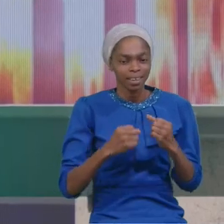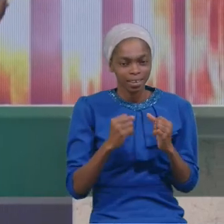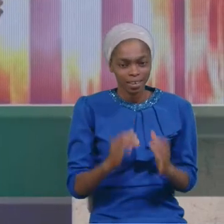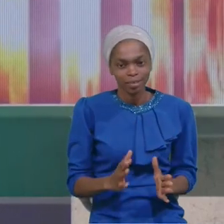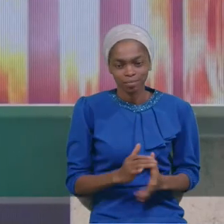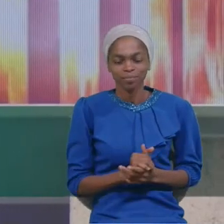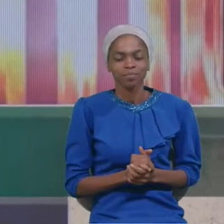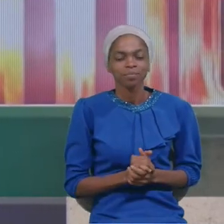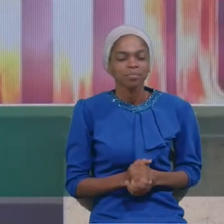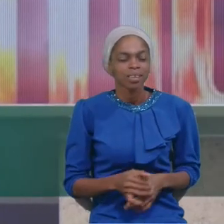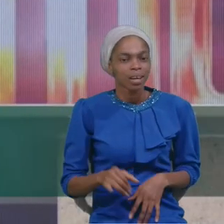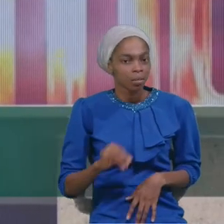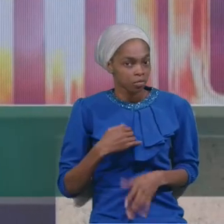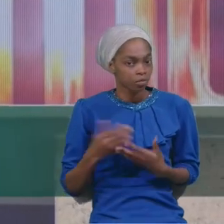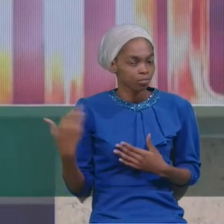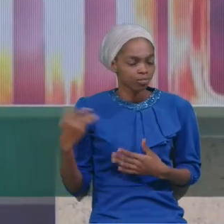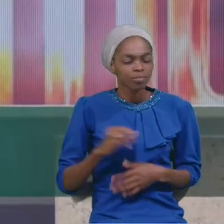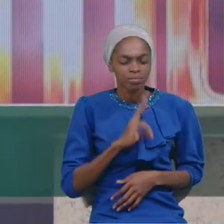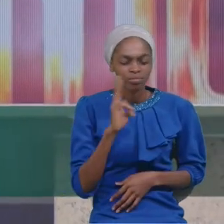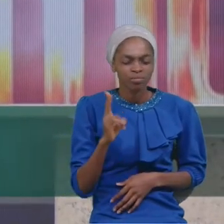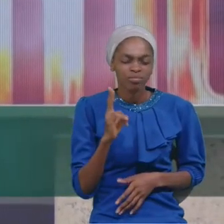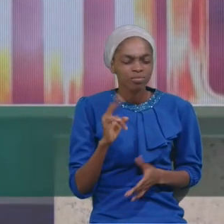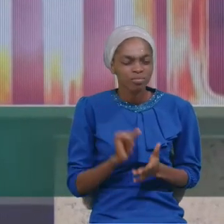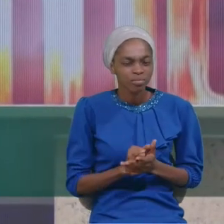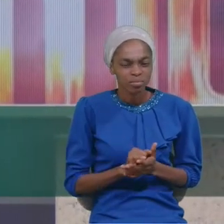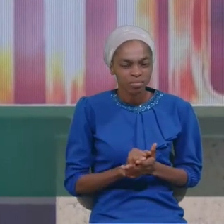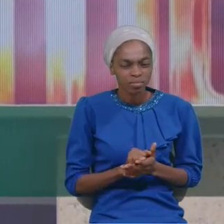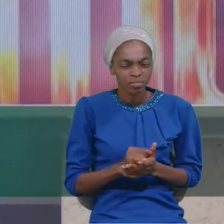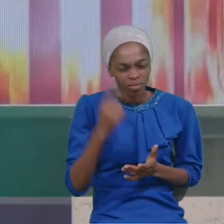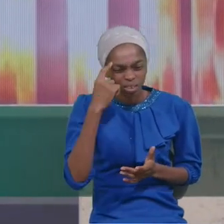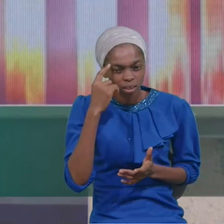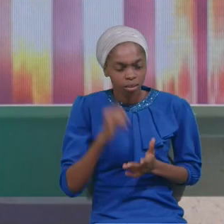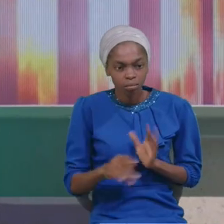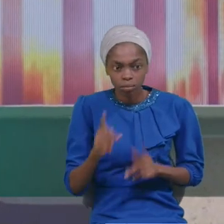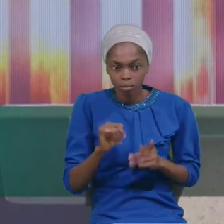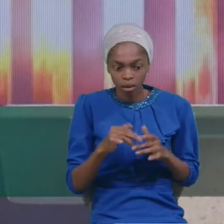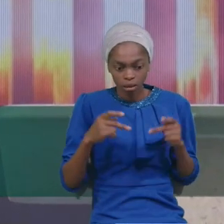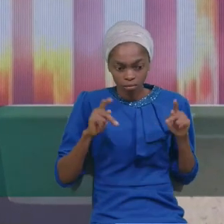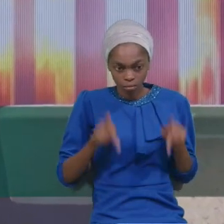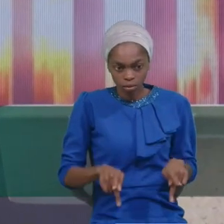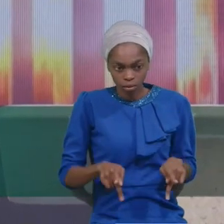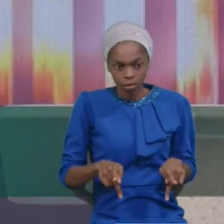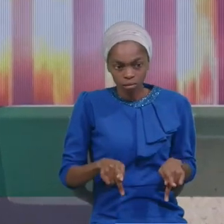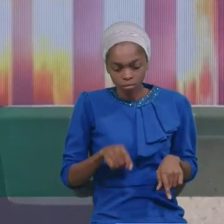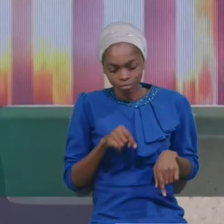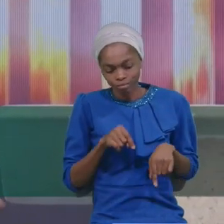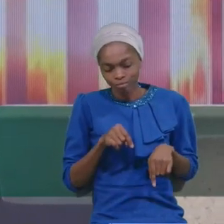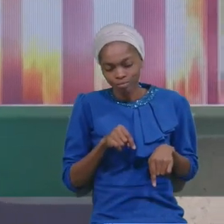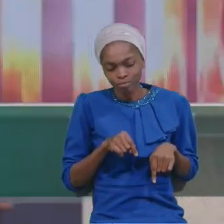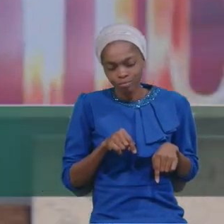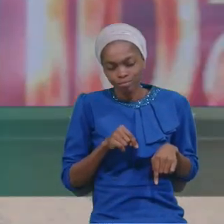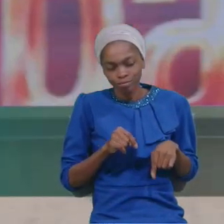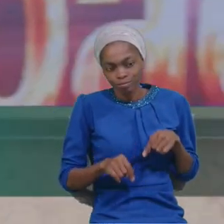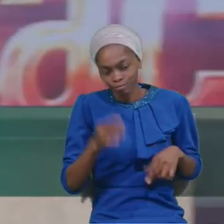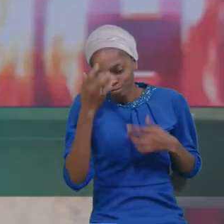physical deformity, blindness, deafness, dumbness, were the sick people, hurting people. I used